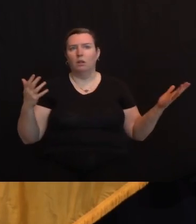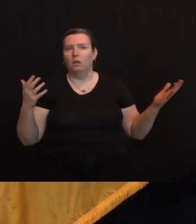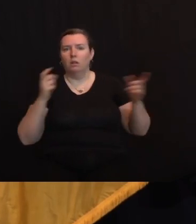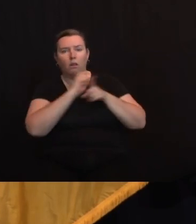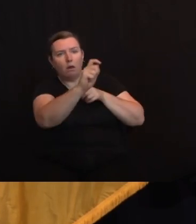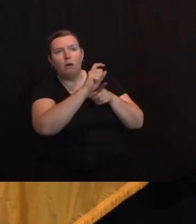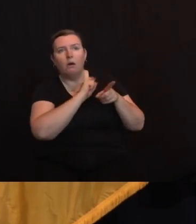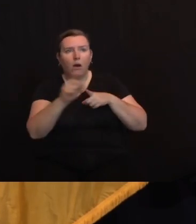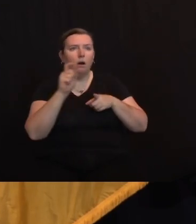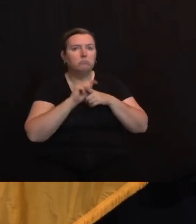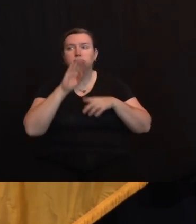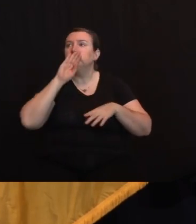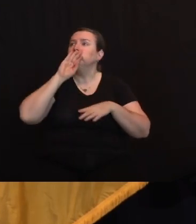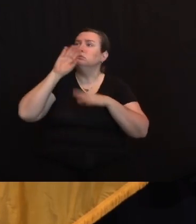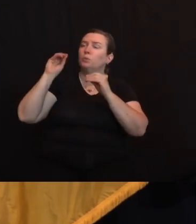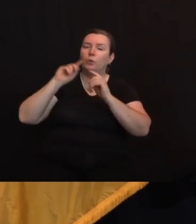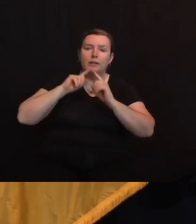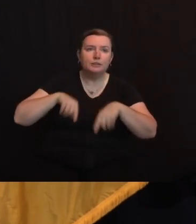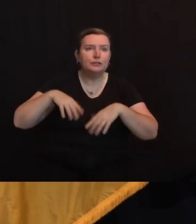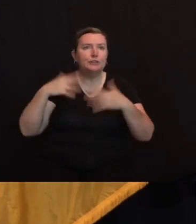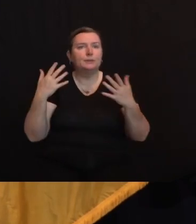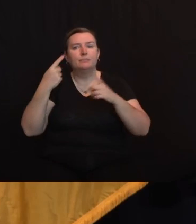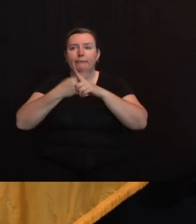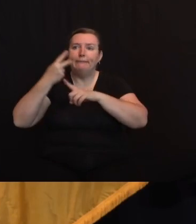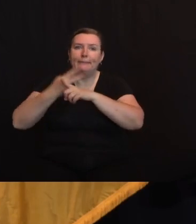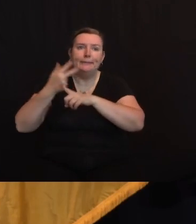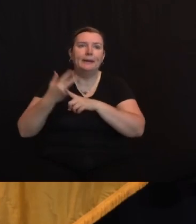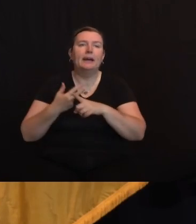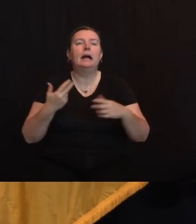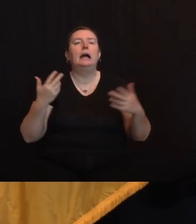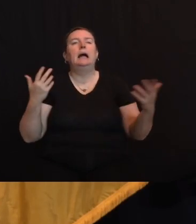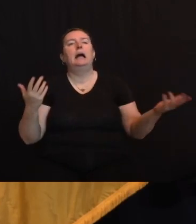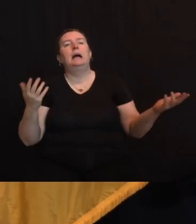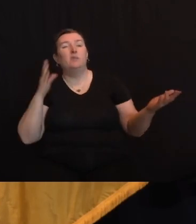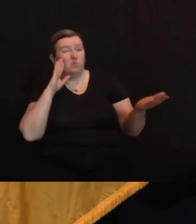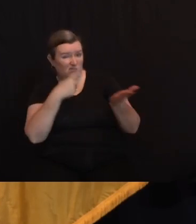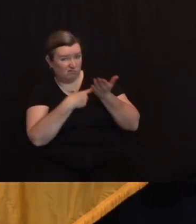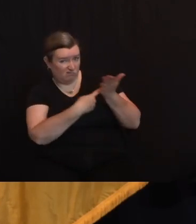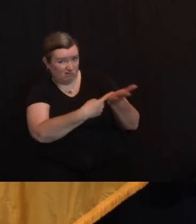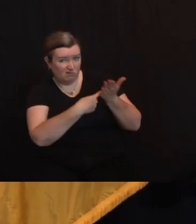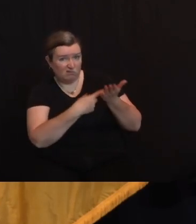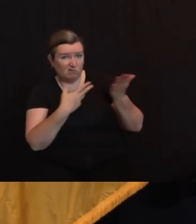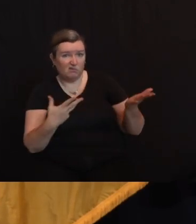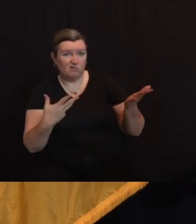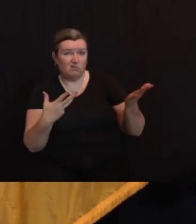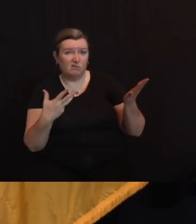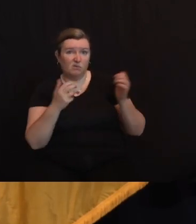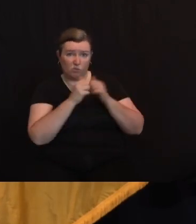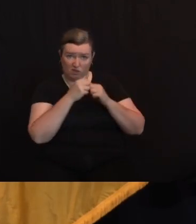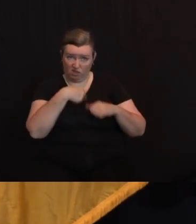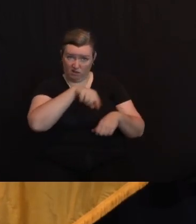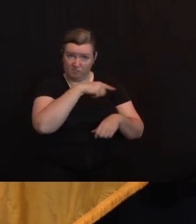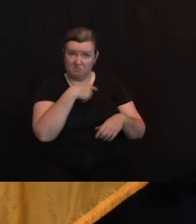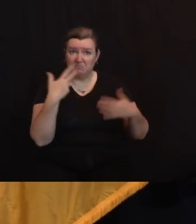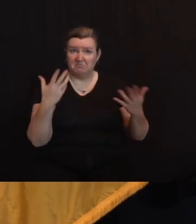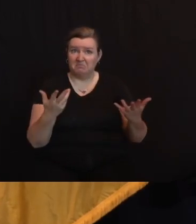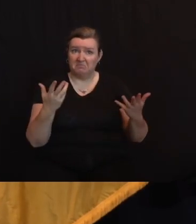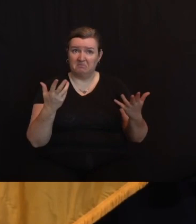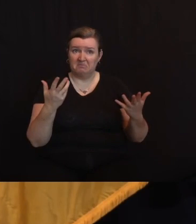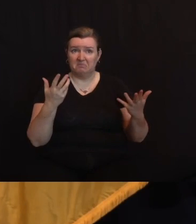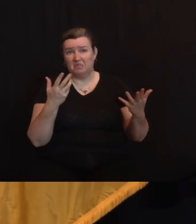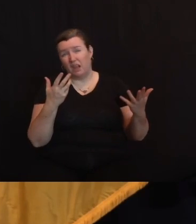months, is it something that you'll actively discuss? And just lastly, if not